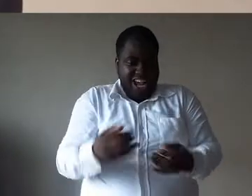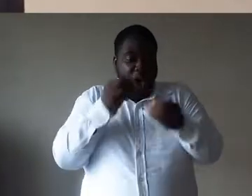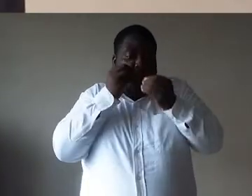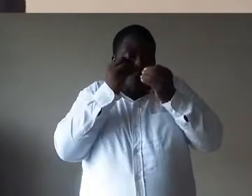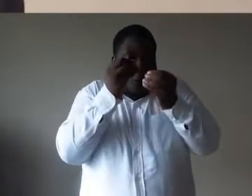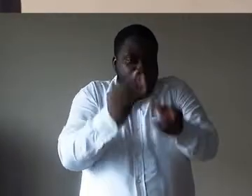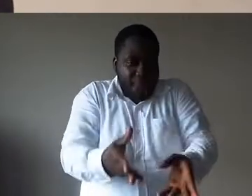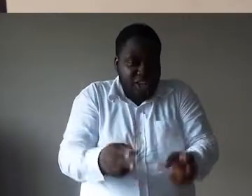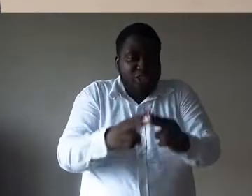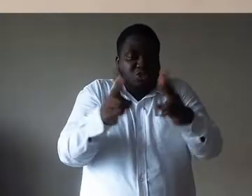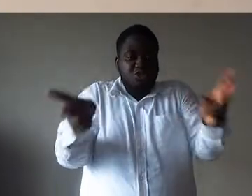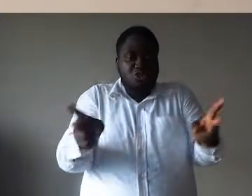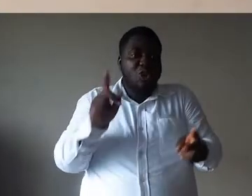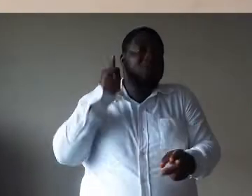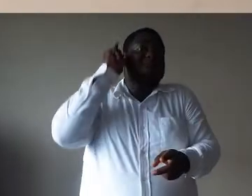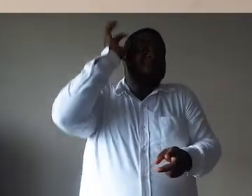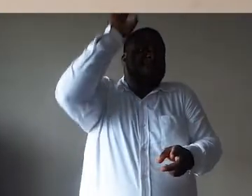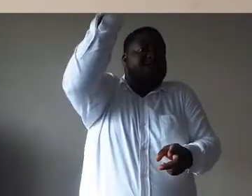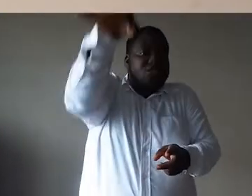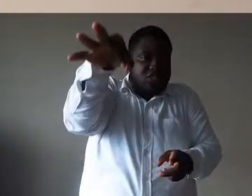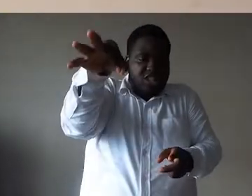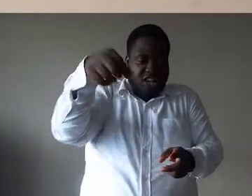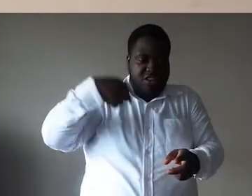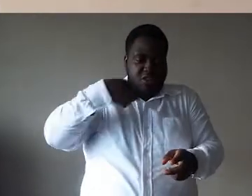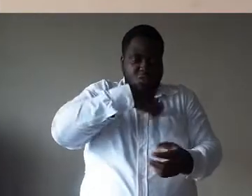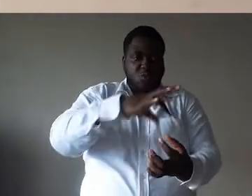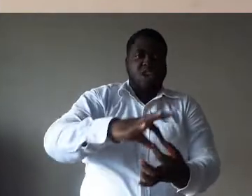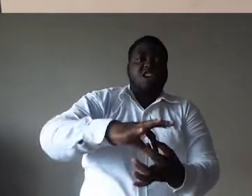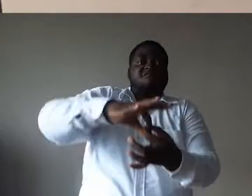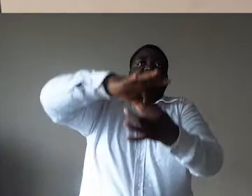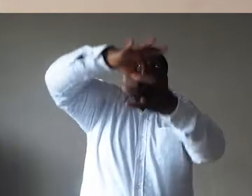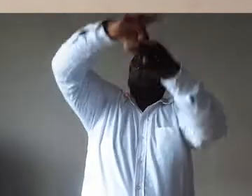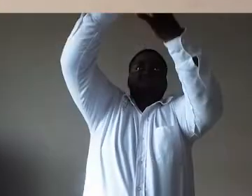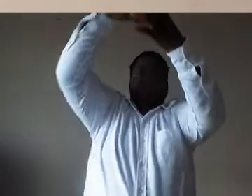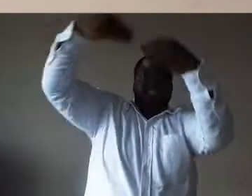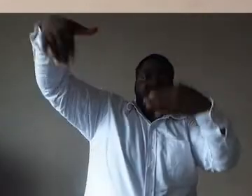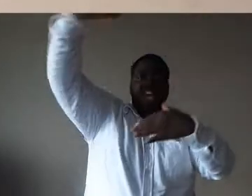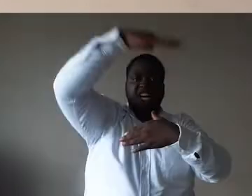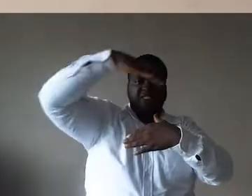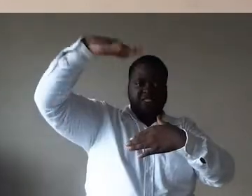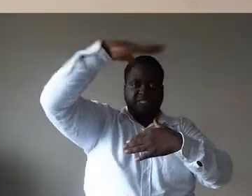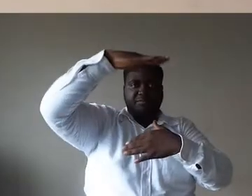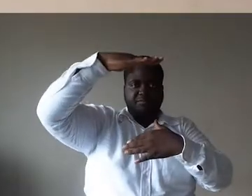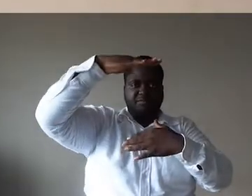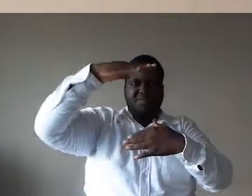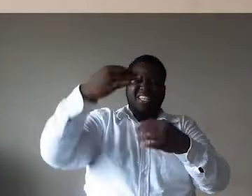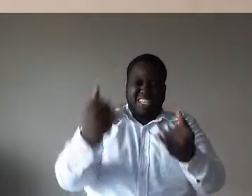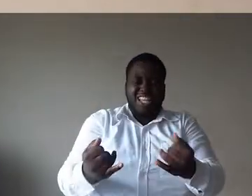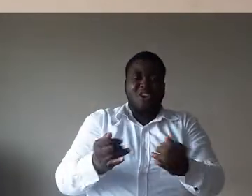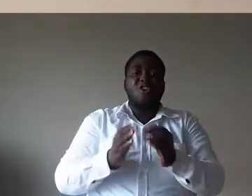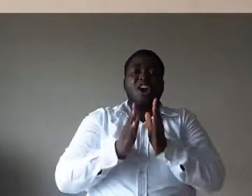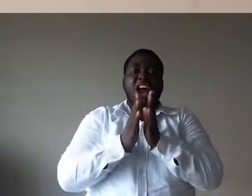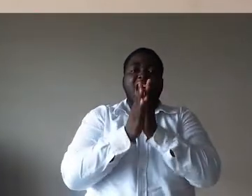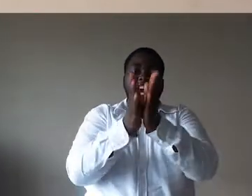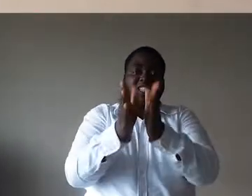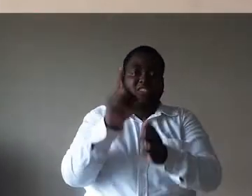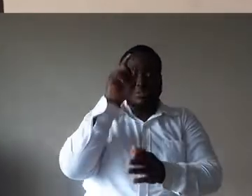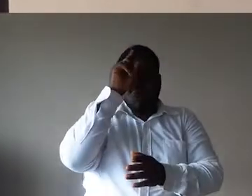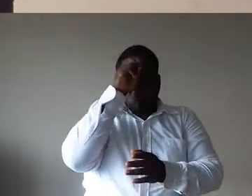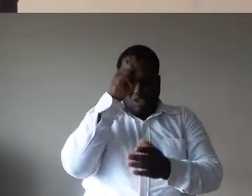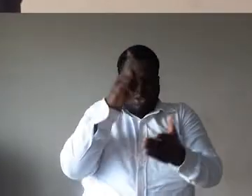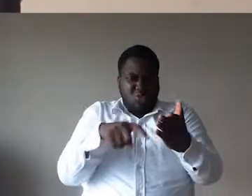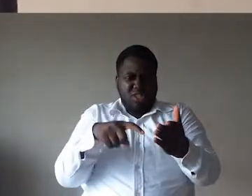at all to be saved? Have you asked yourself that question? What must you do in order to be saved? What must I do in order to be